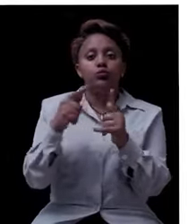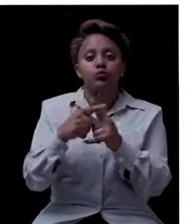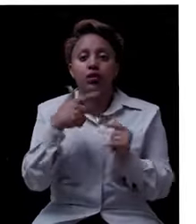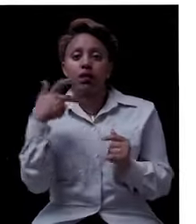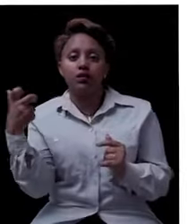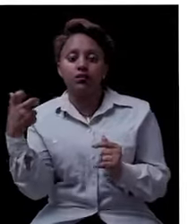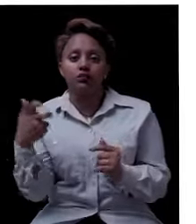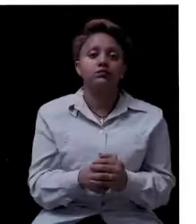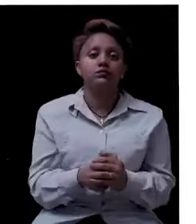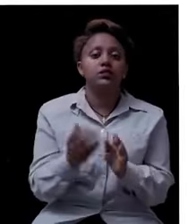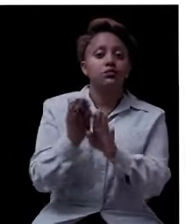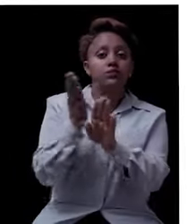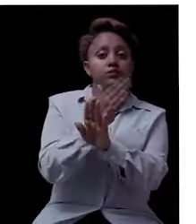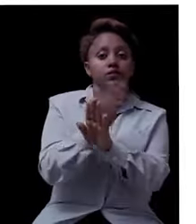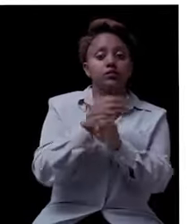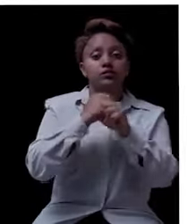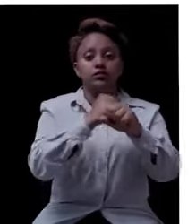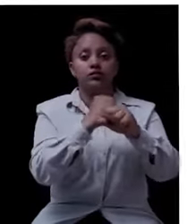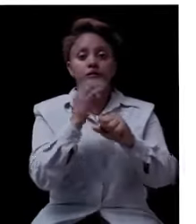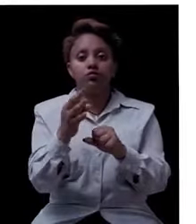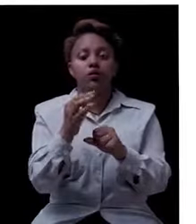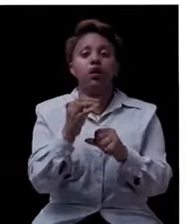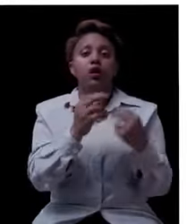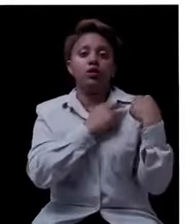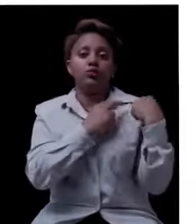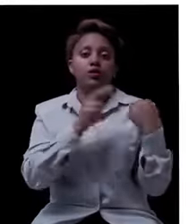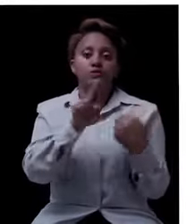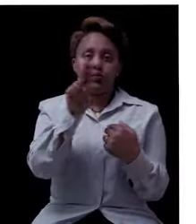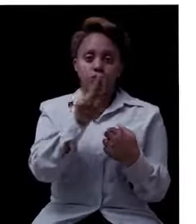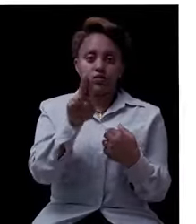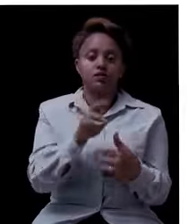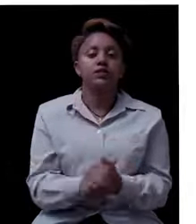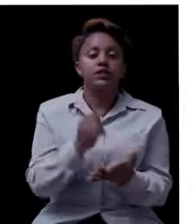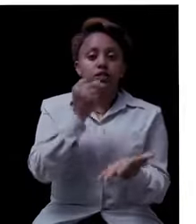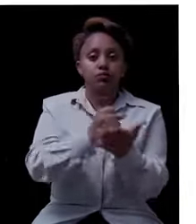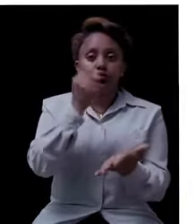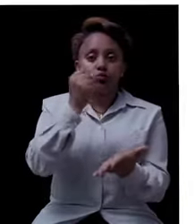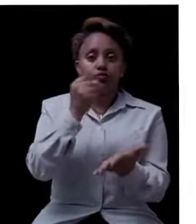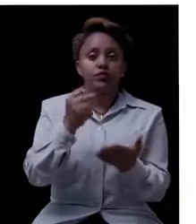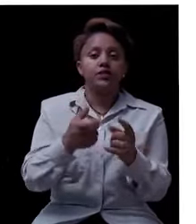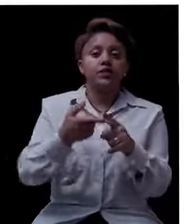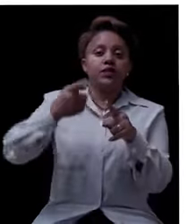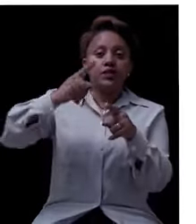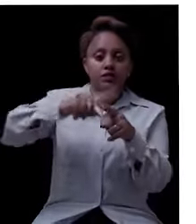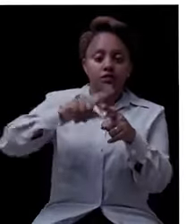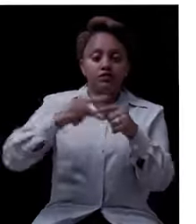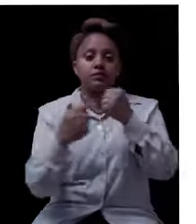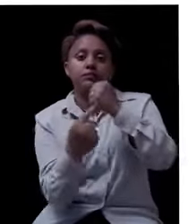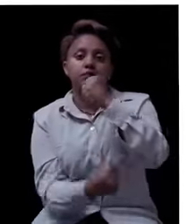social engineering. Protection for data and networks from hackers. Prevention of unauthorized